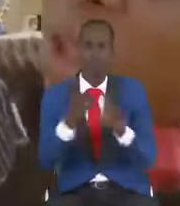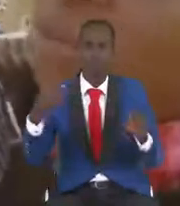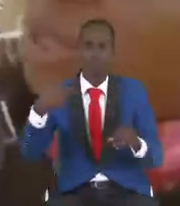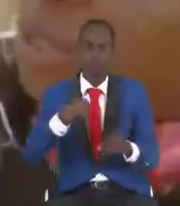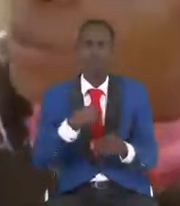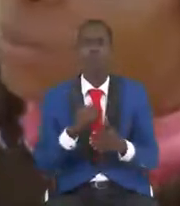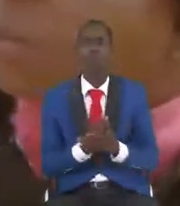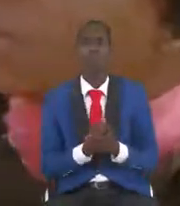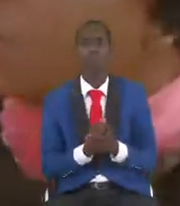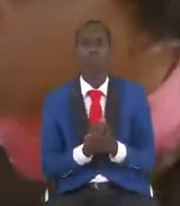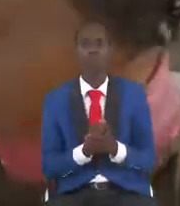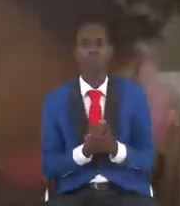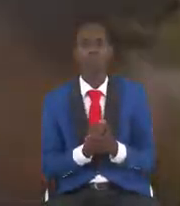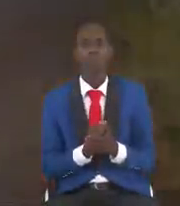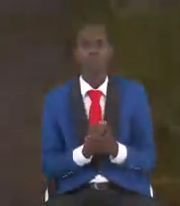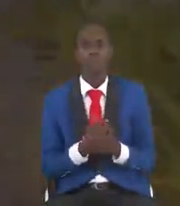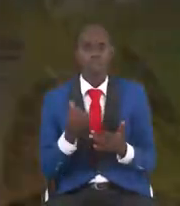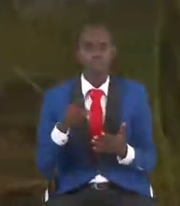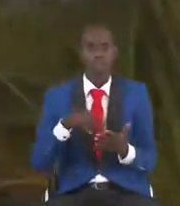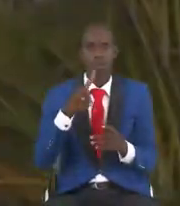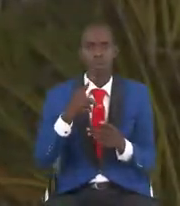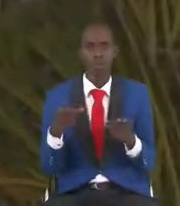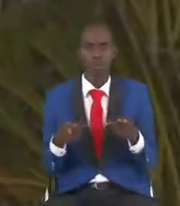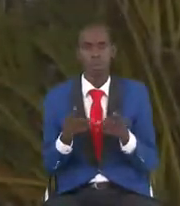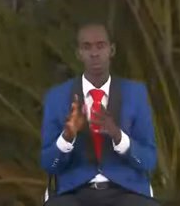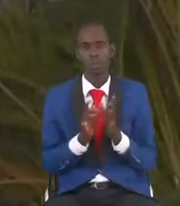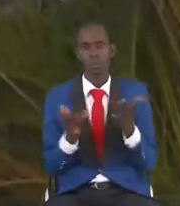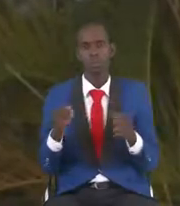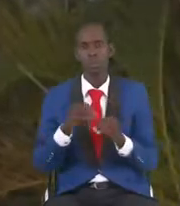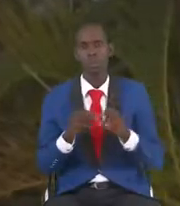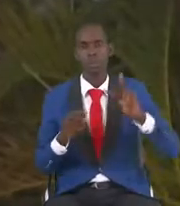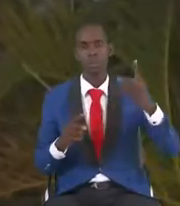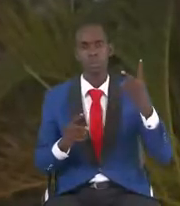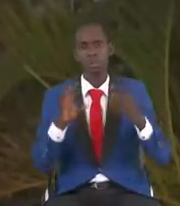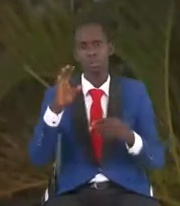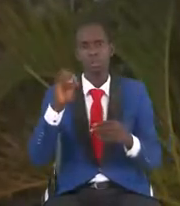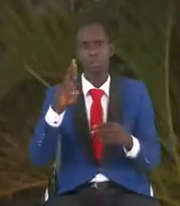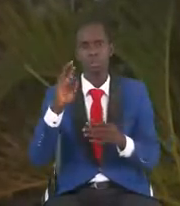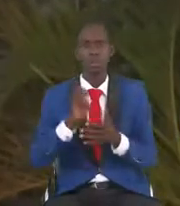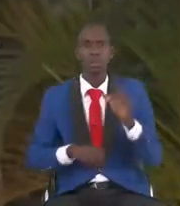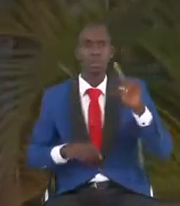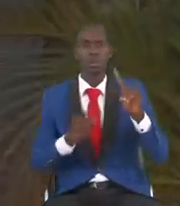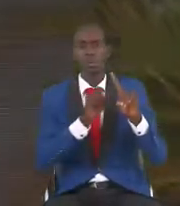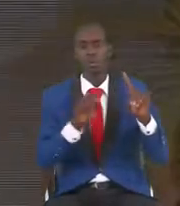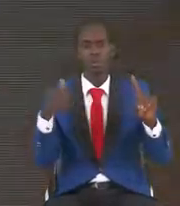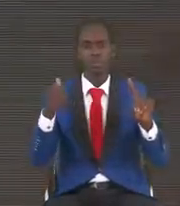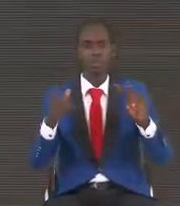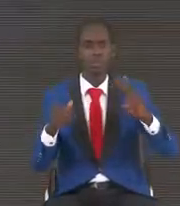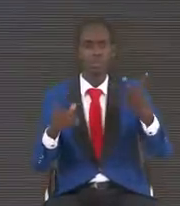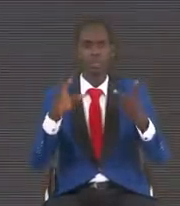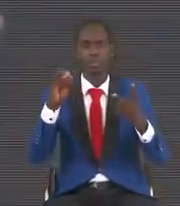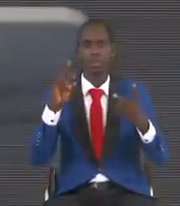Let me show you one verse of scripture in 2 Corinthians chapter 1, verse 10. 2 Corinthians